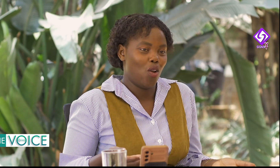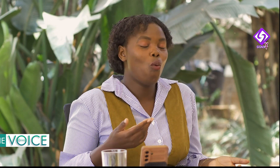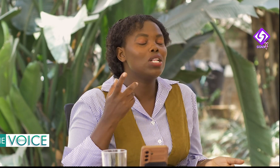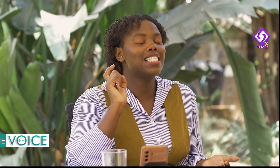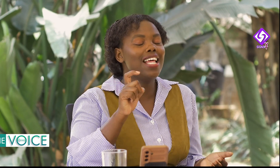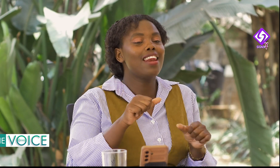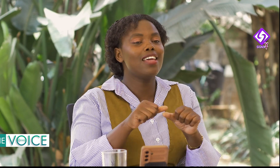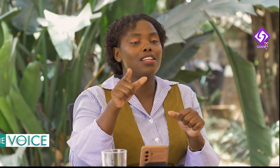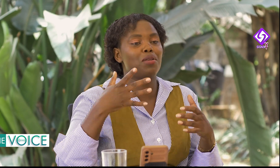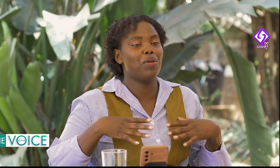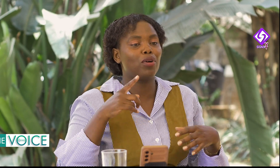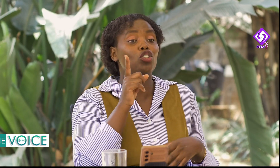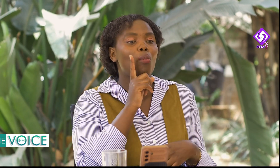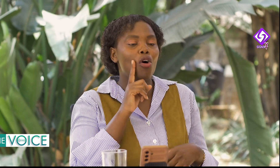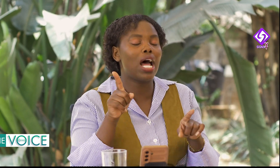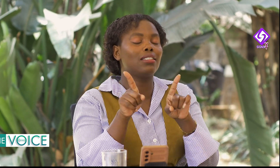mental health